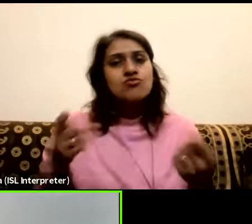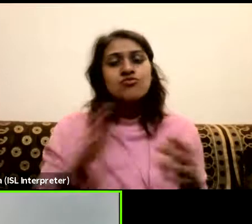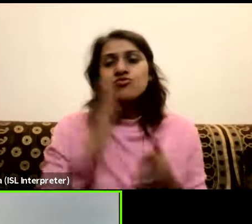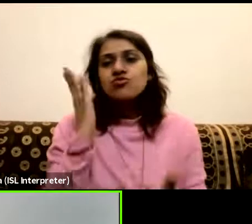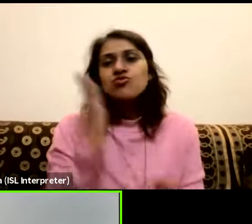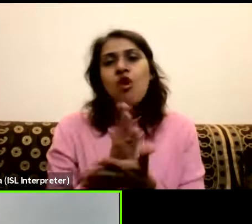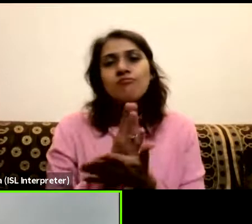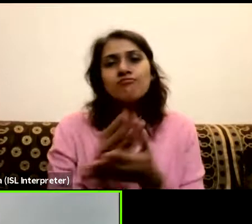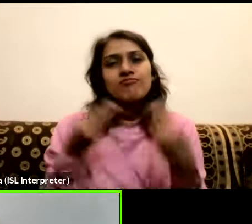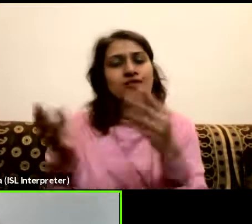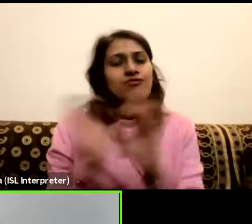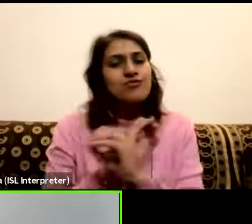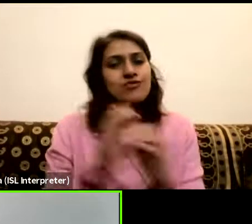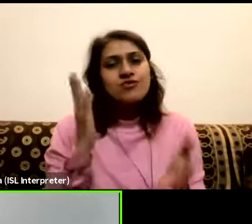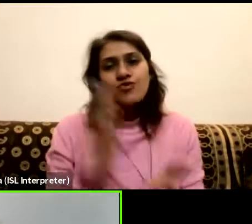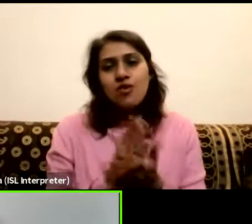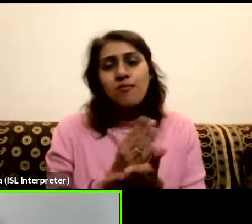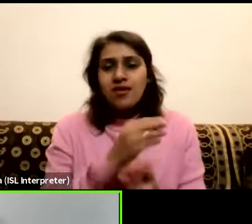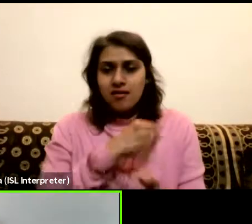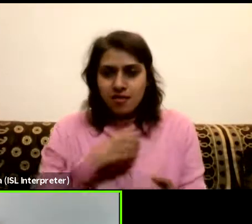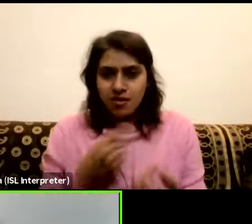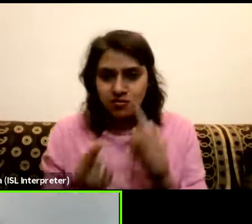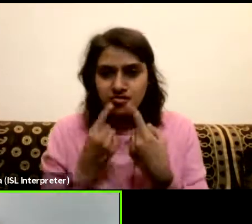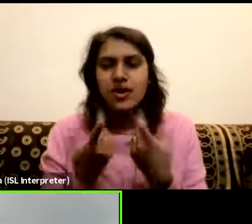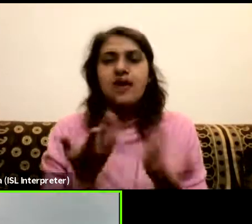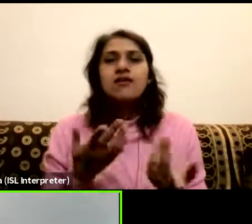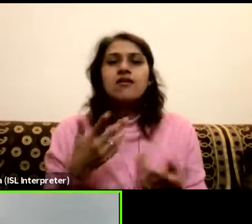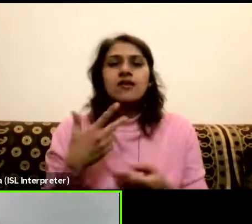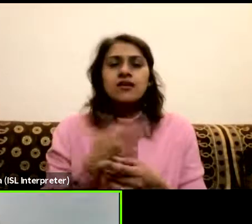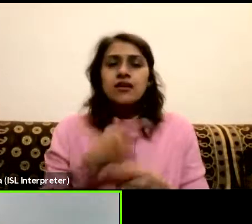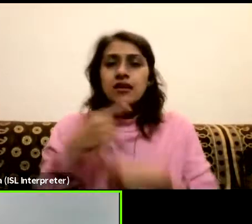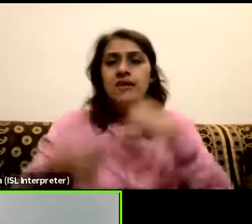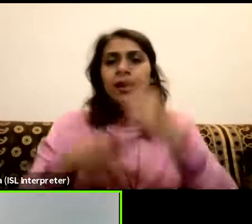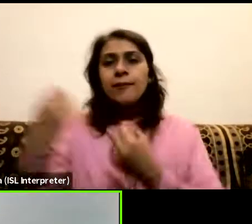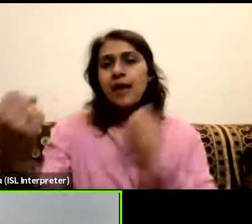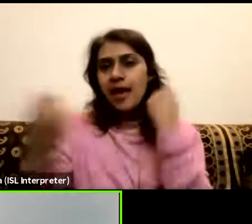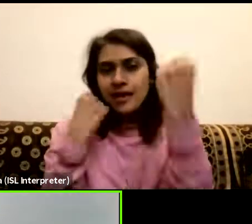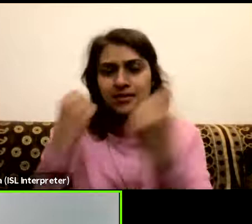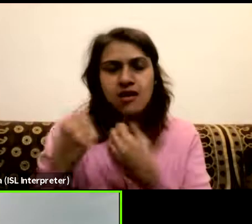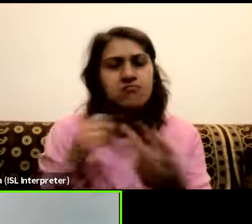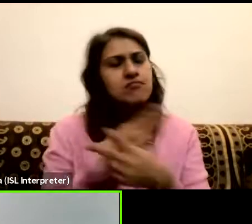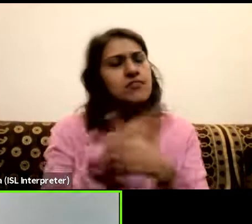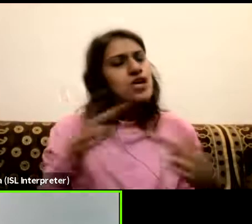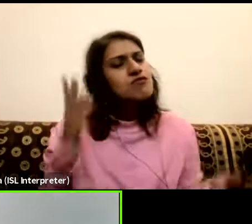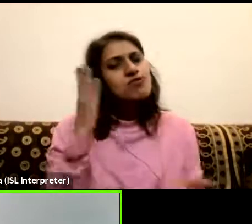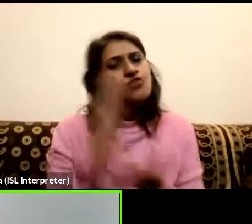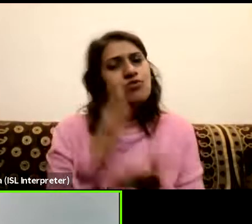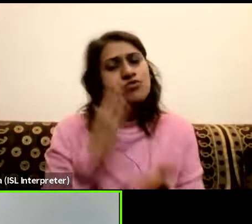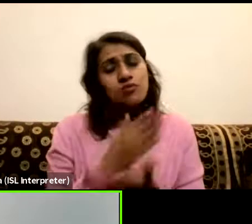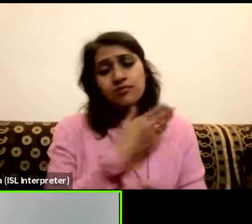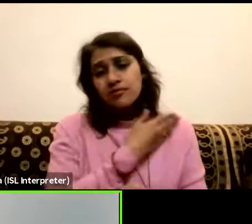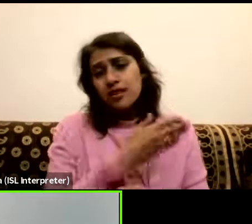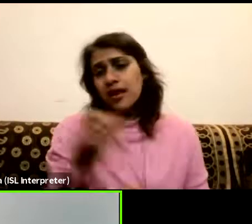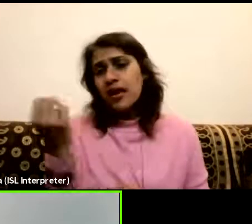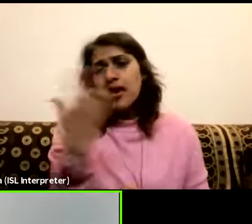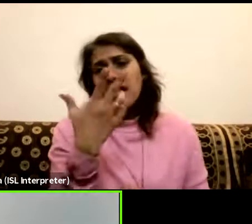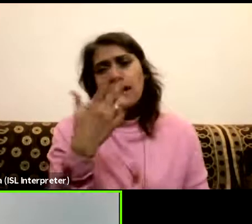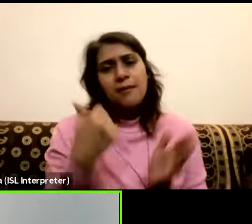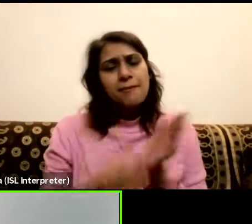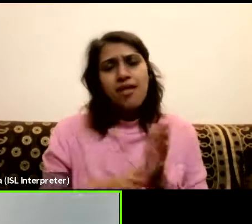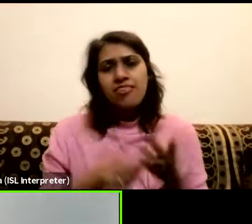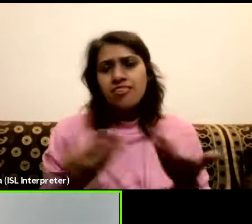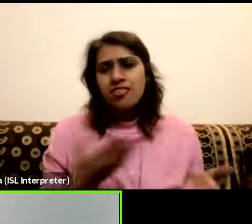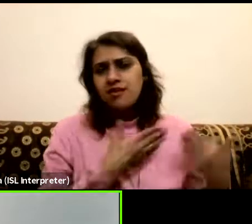development intervention, everything has stopped. Even today, 7 months, 8 months after, we are not